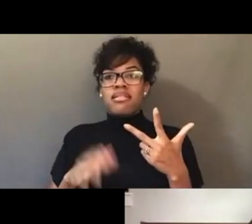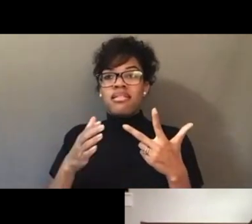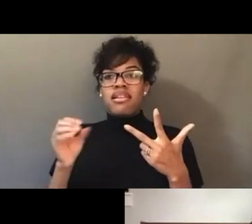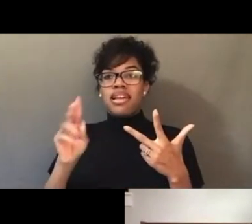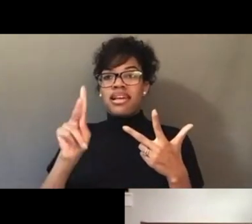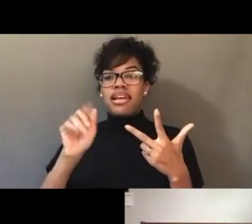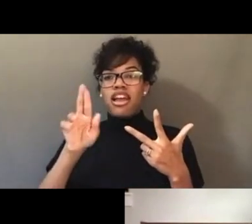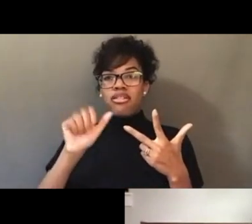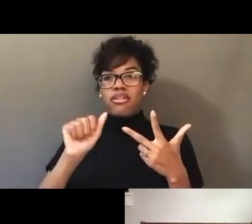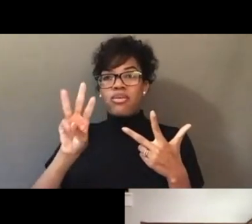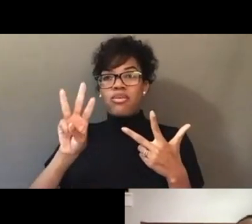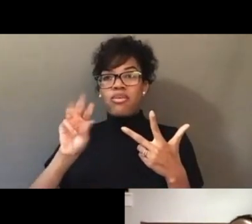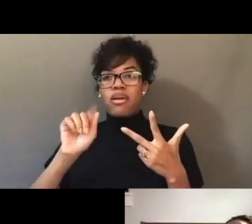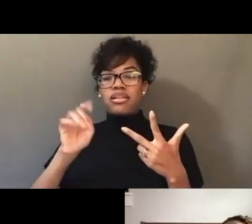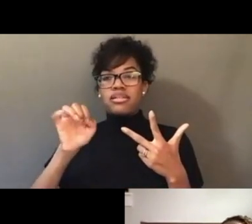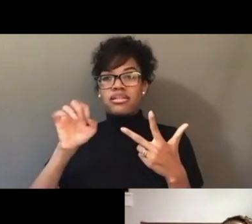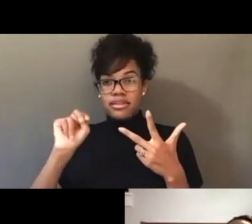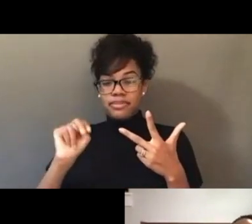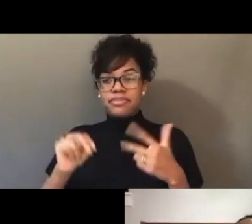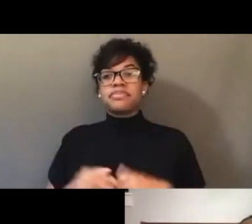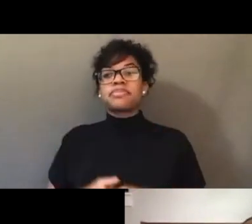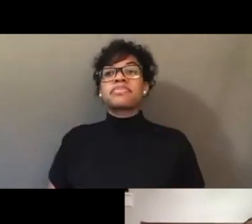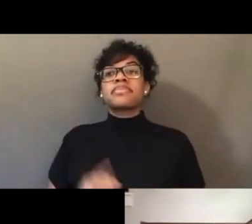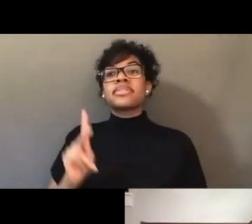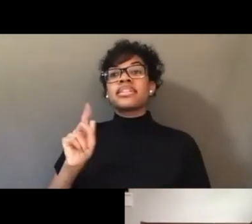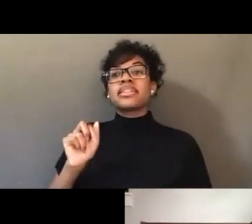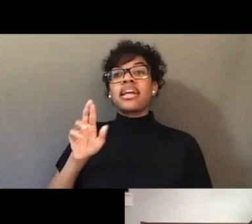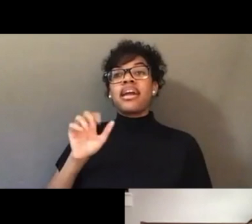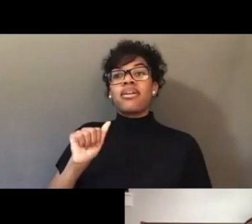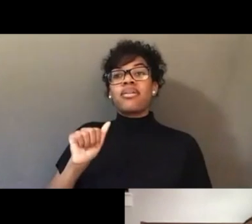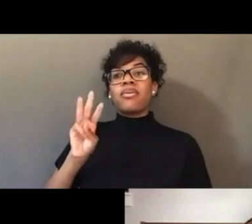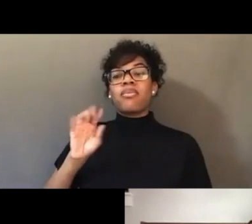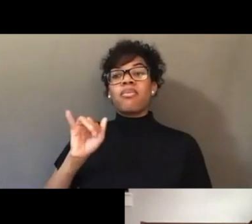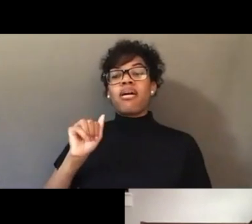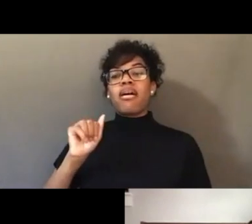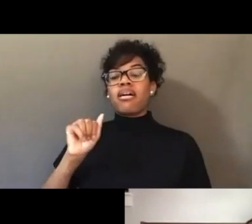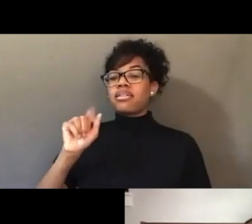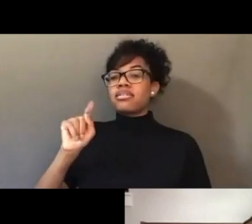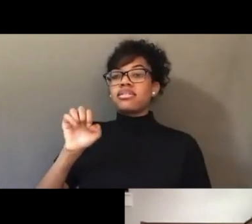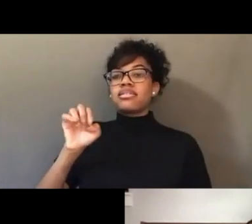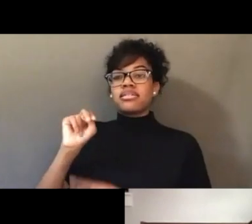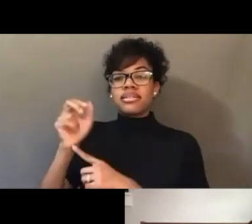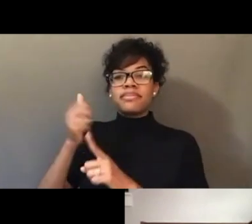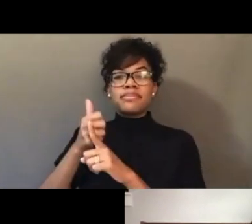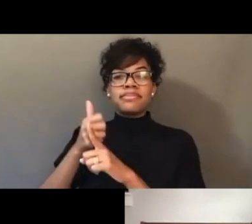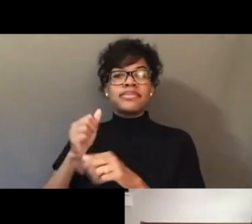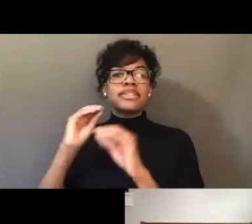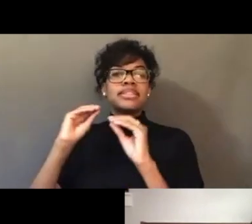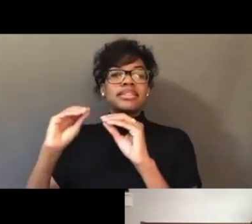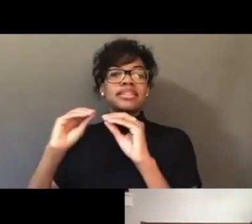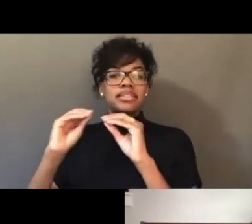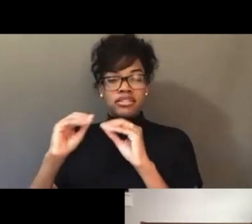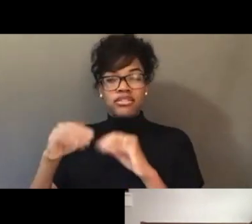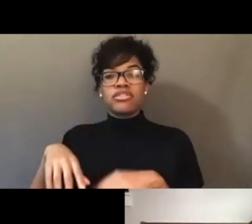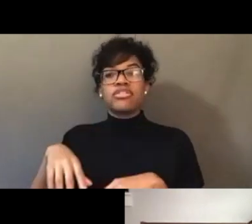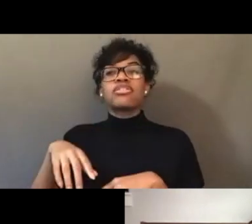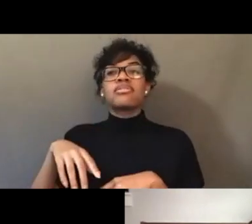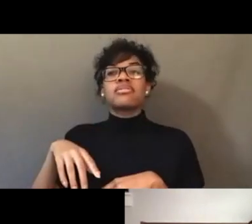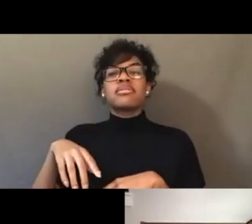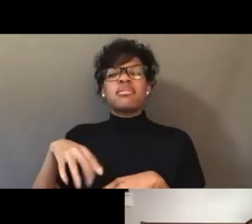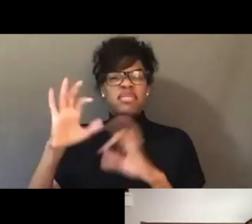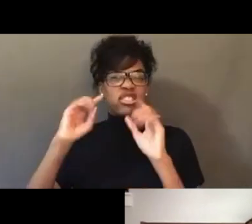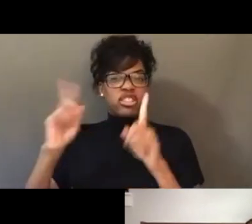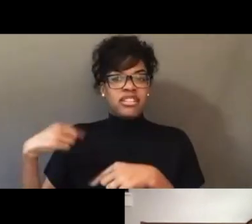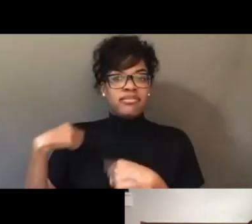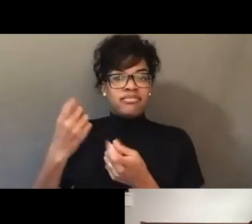Currently, she serves as the Director for Inclusion at the Oregon Episcopal School and is a Rethinking Schools editor. Some of her works